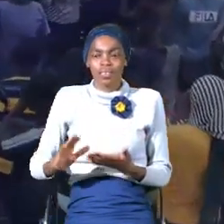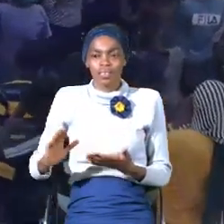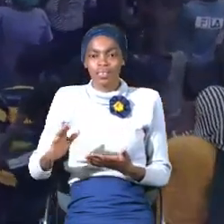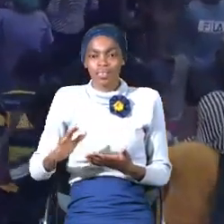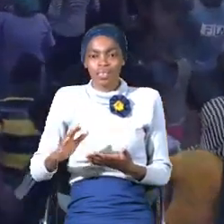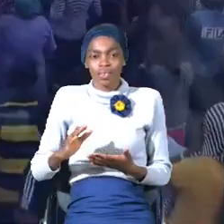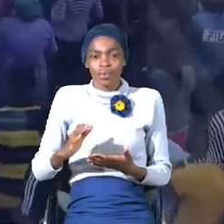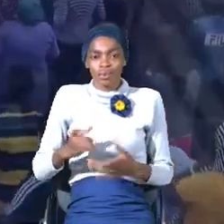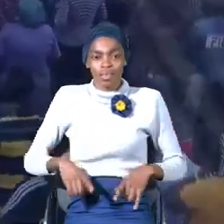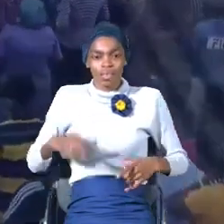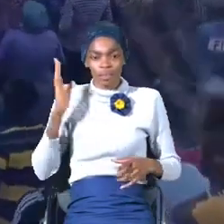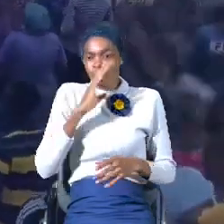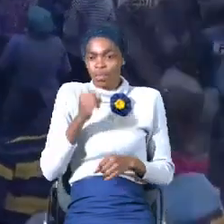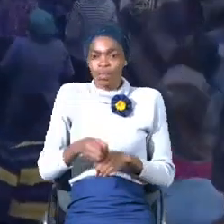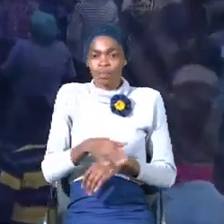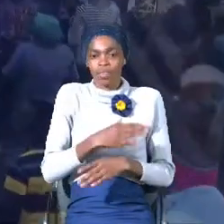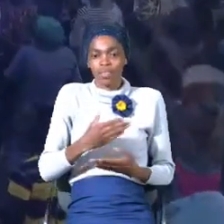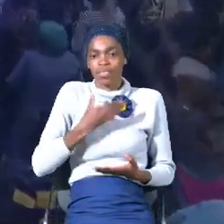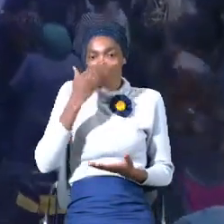impact.